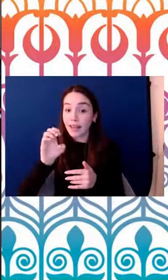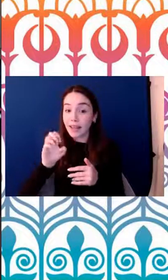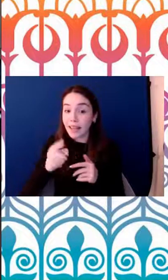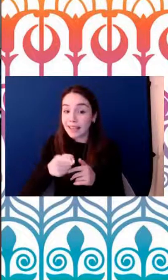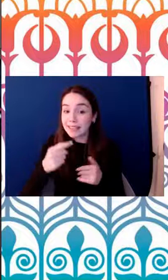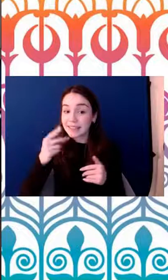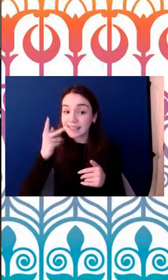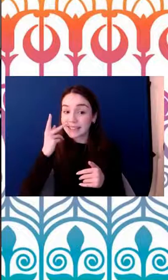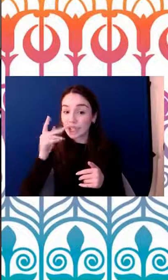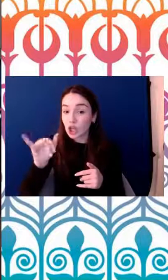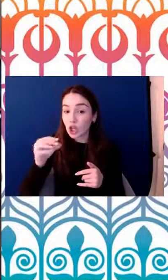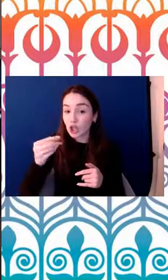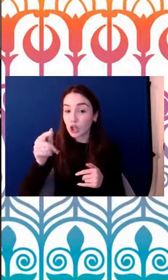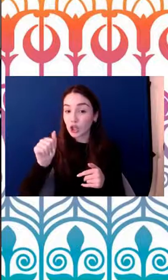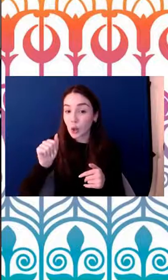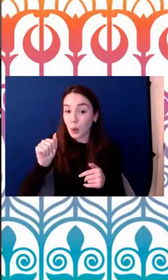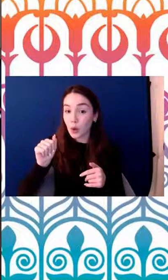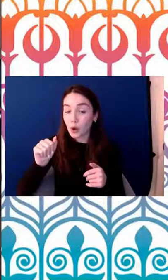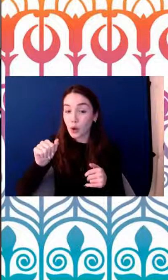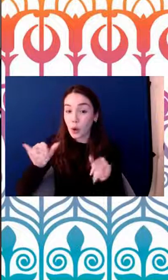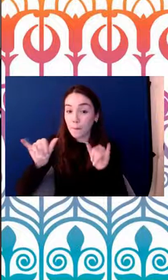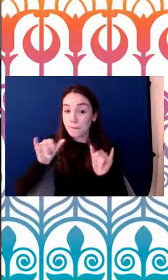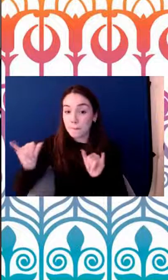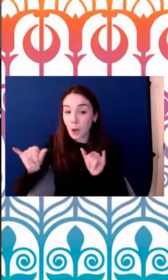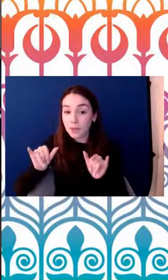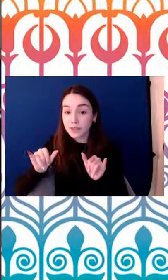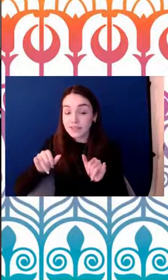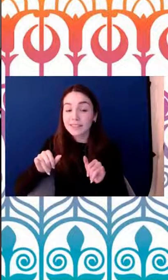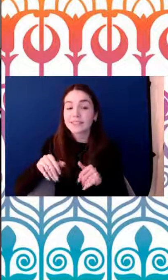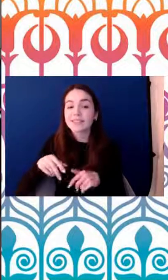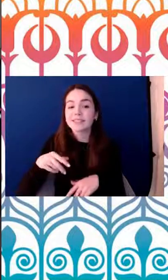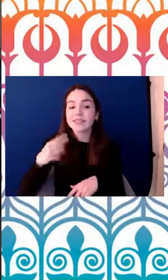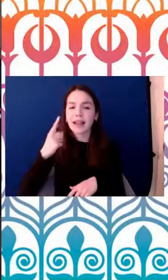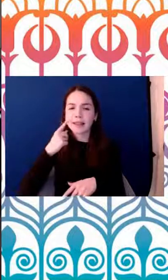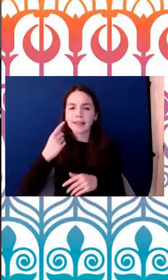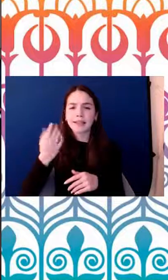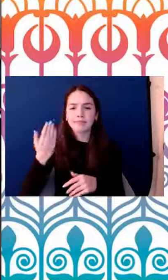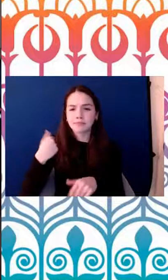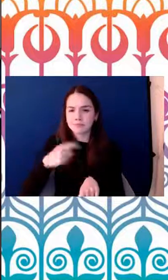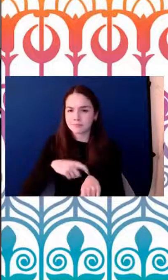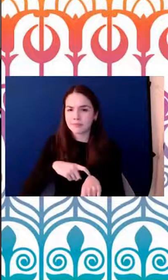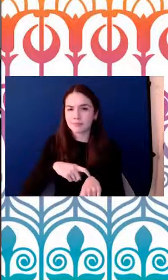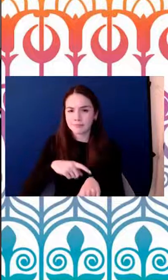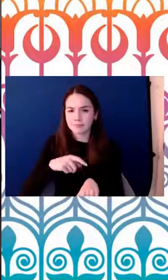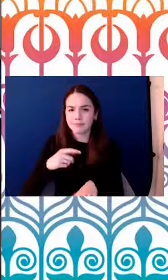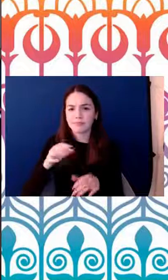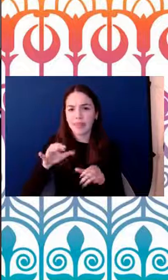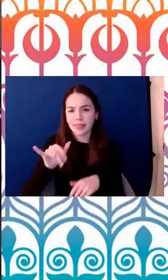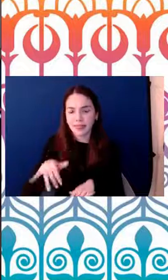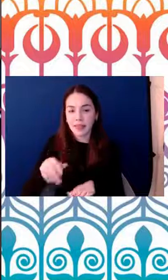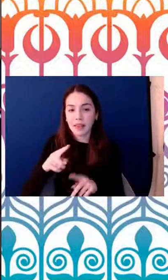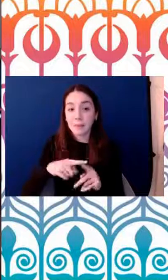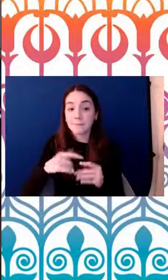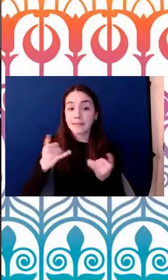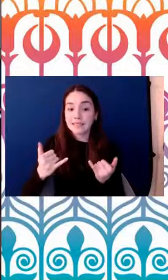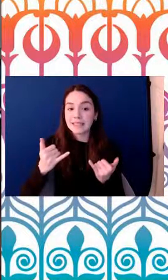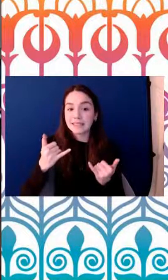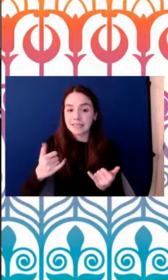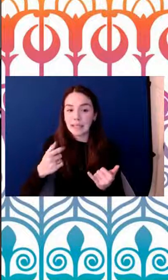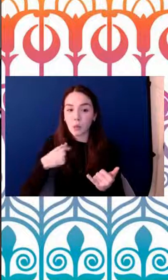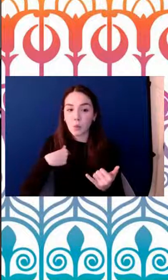yoga with you, but I think we did that last time. So we're going to do something that's going to get our heart rates